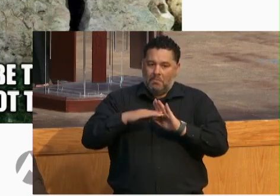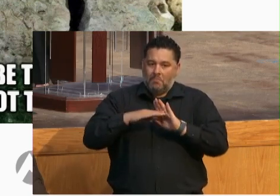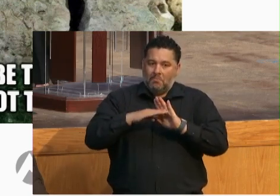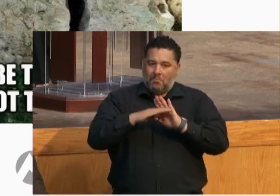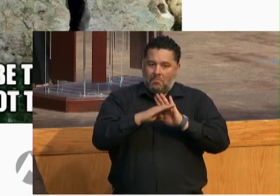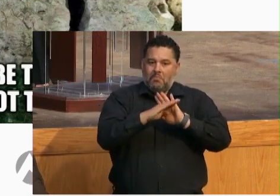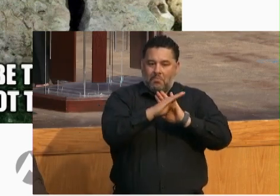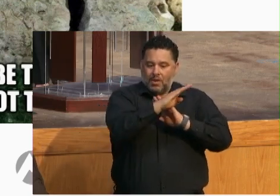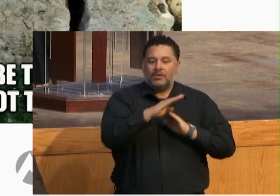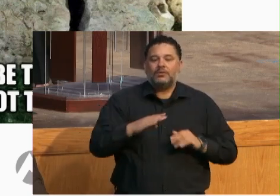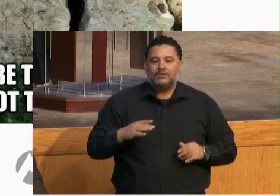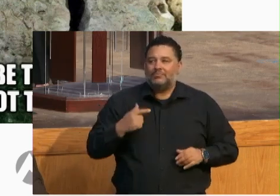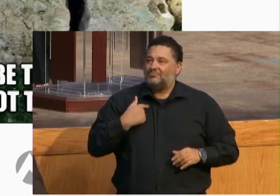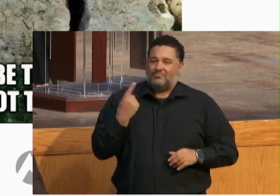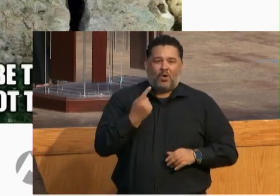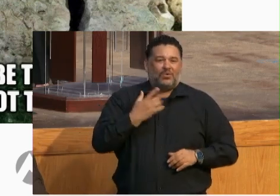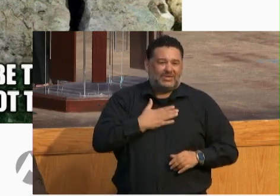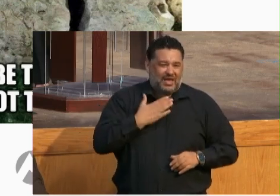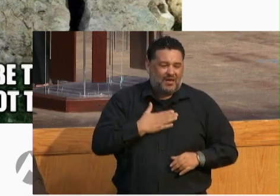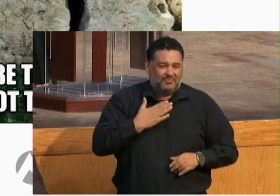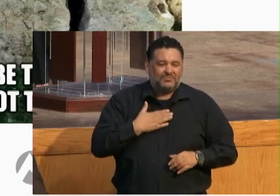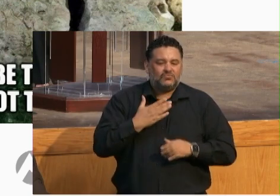always happy to share,